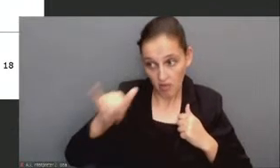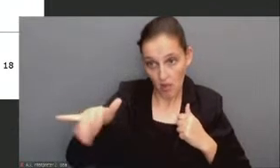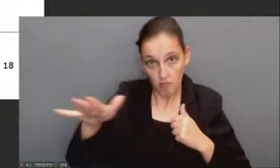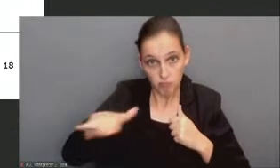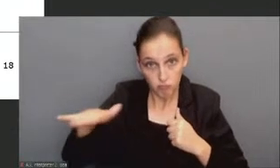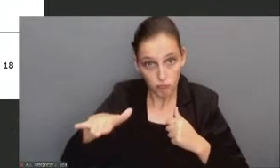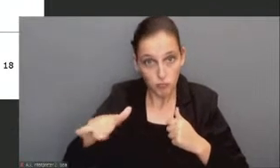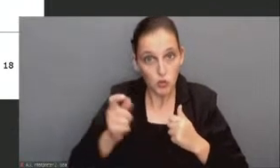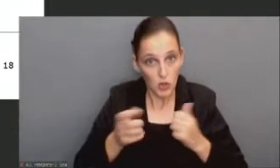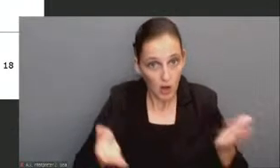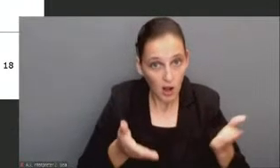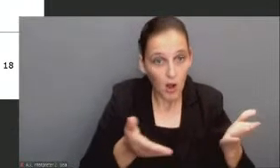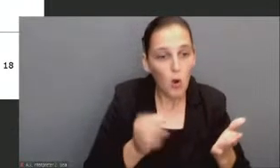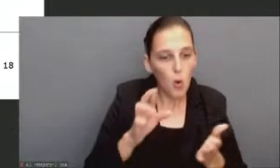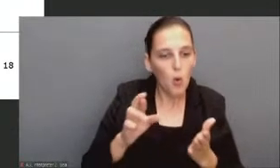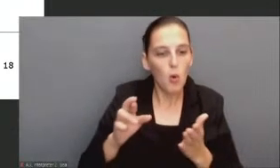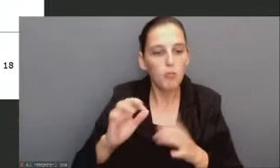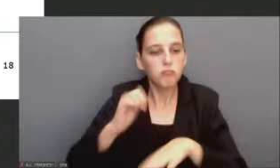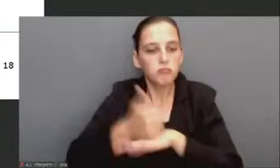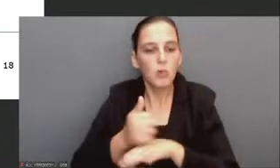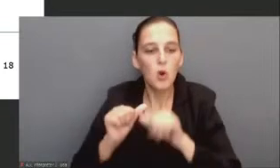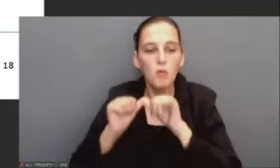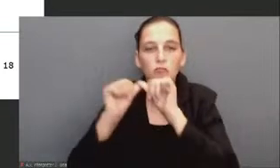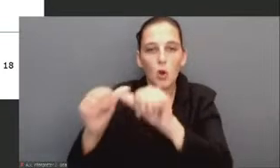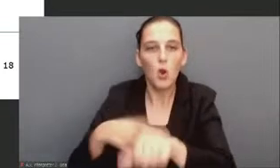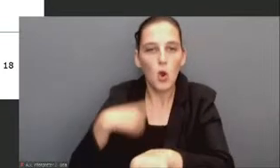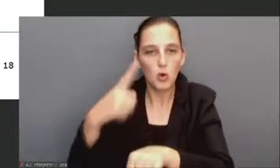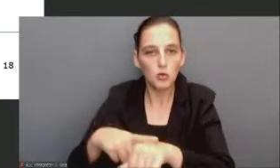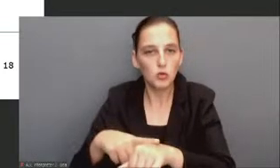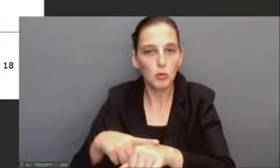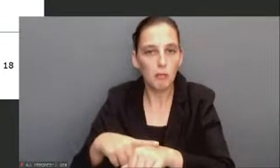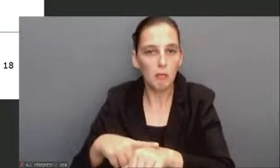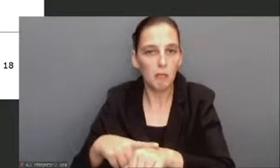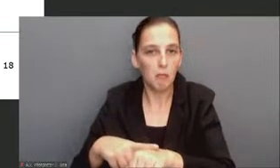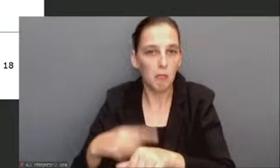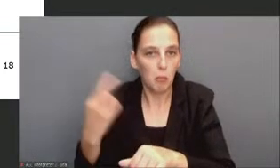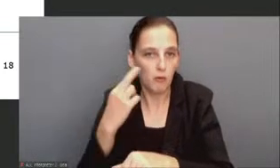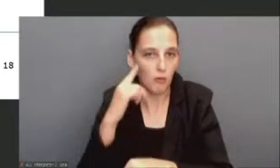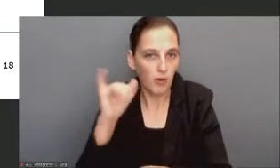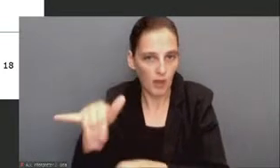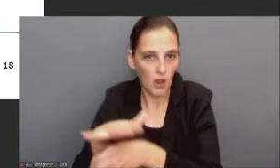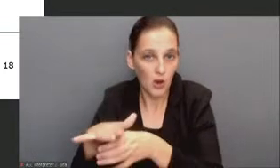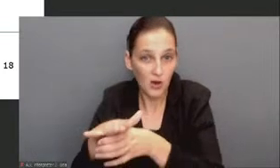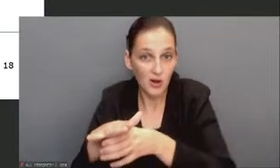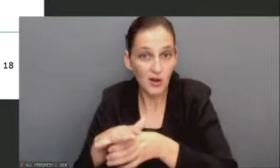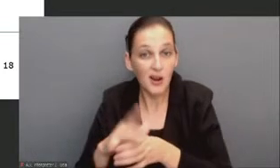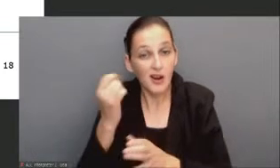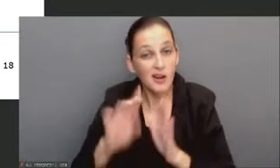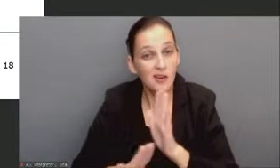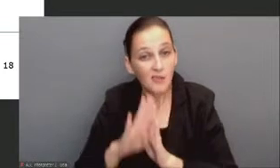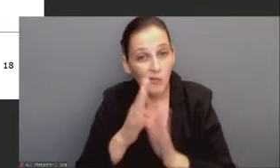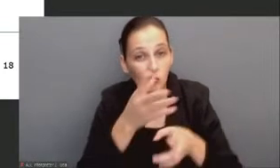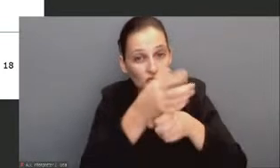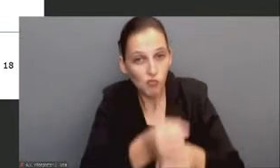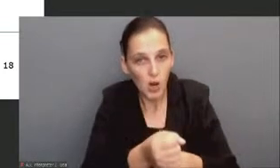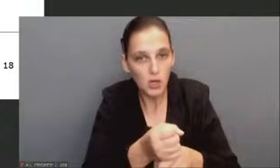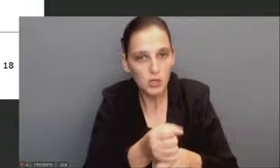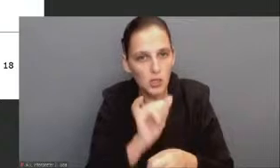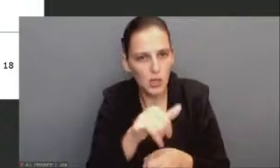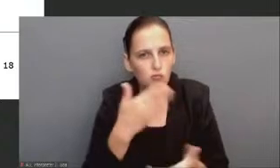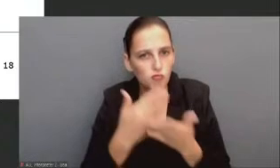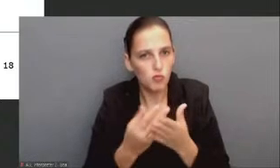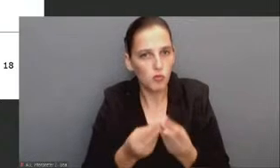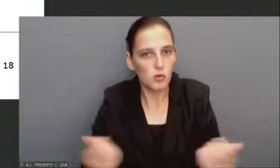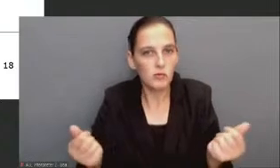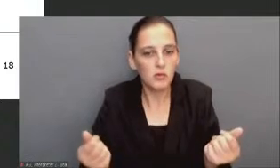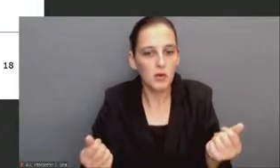area. Building trust in communities over the long term is really a solution as opposed to just some services